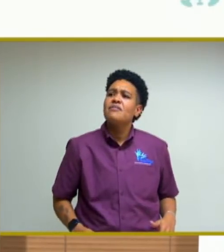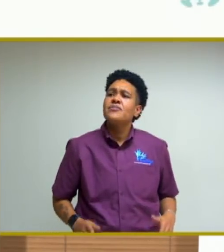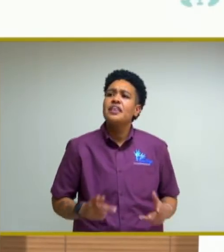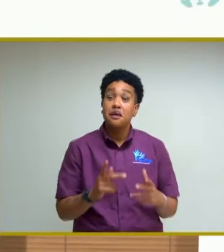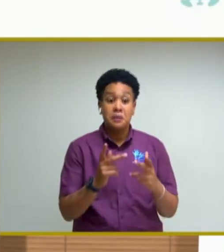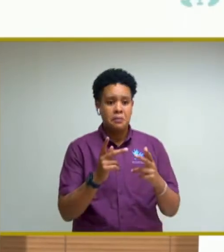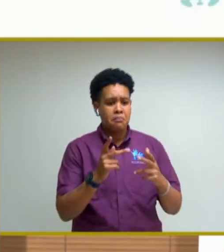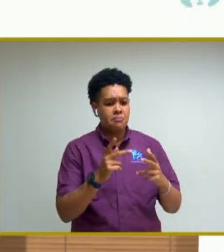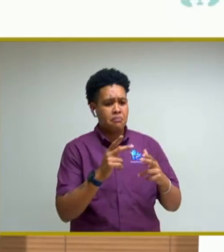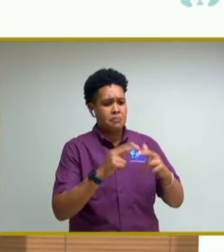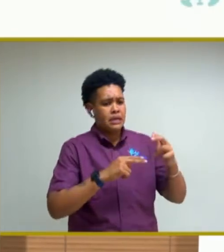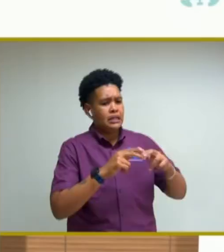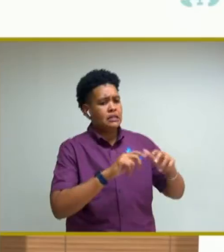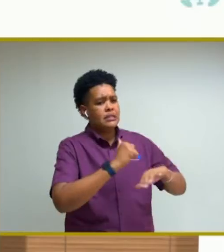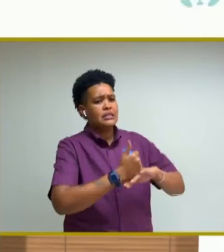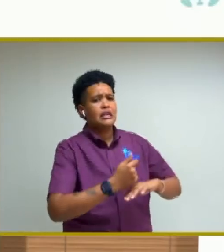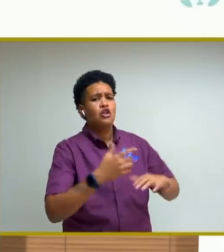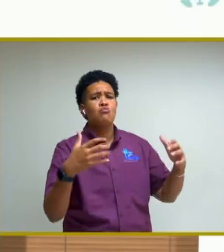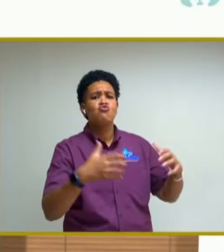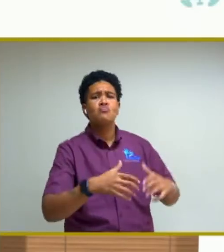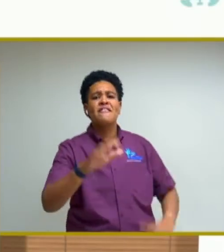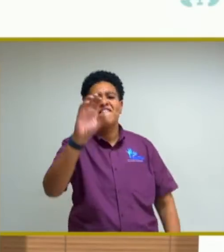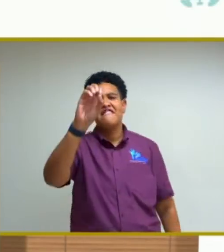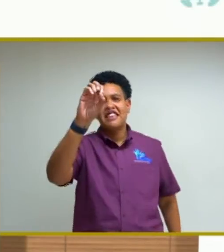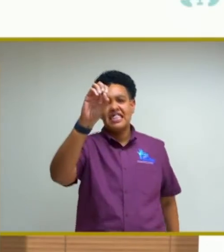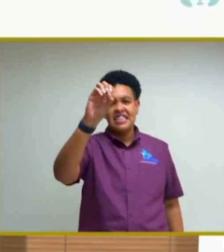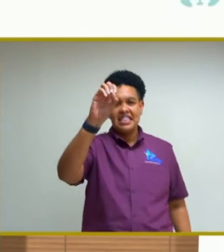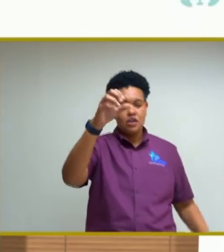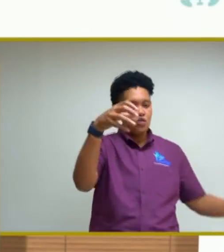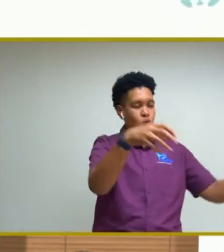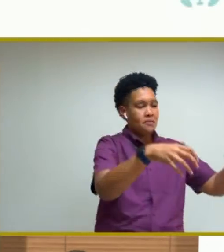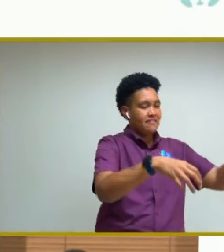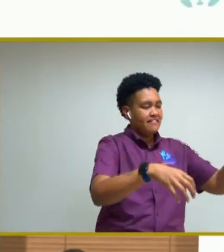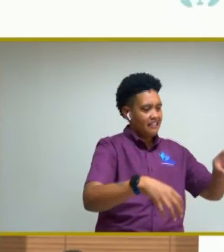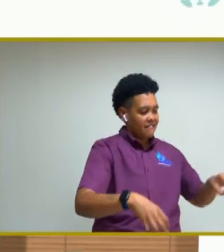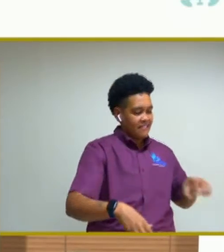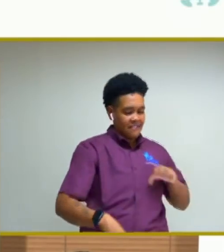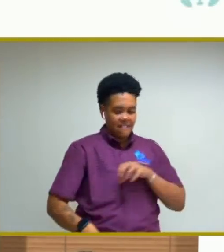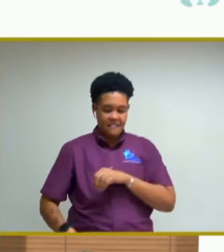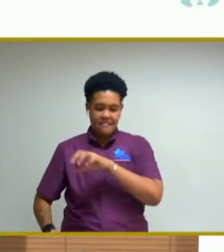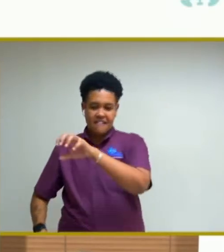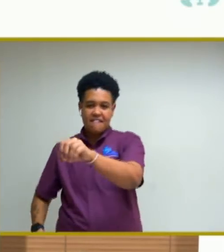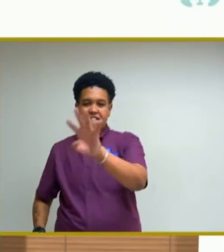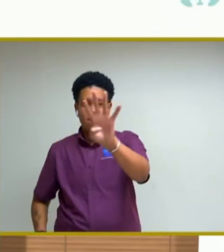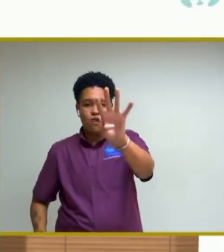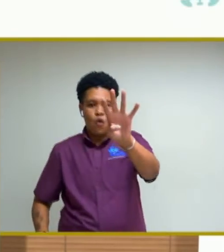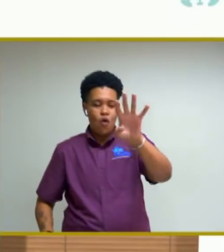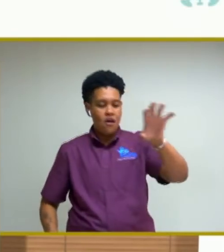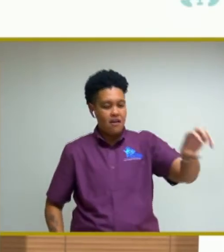set up in groups of 50. And there are four groups of 50,